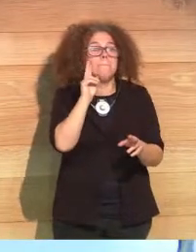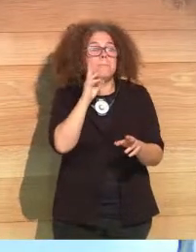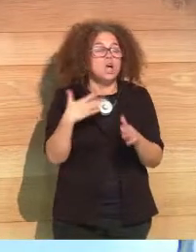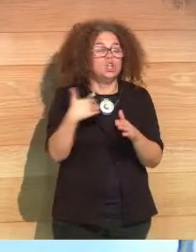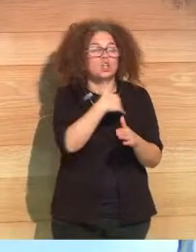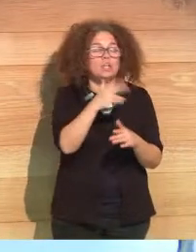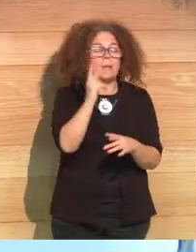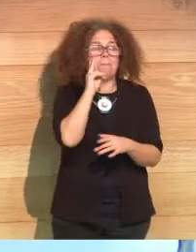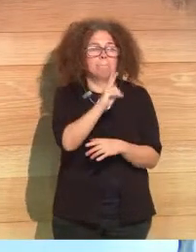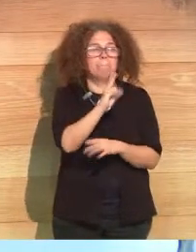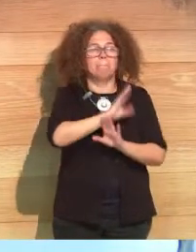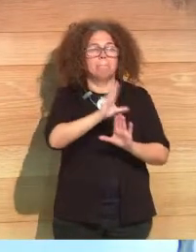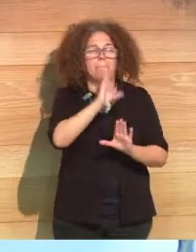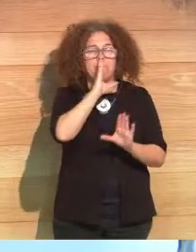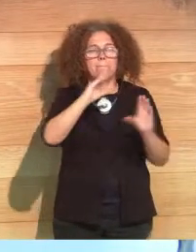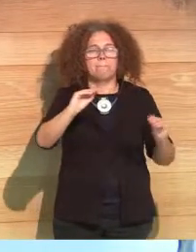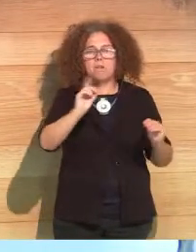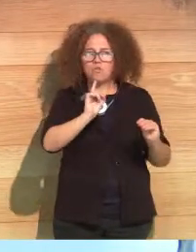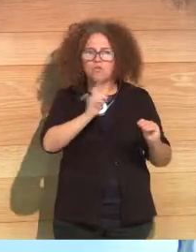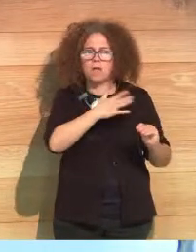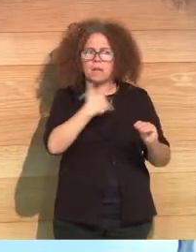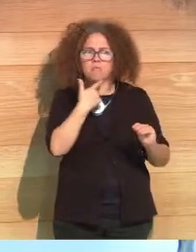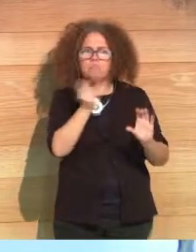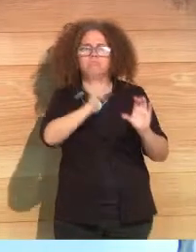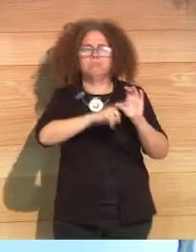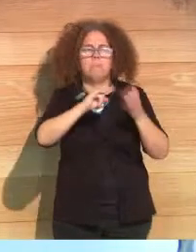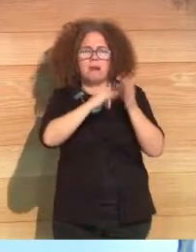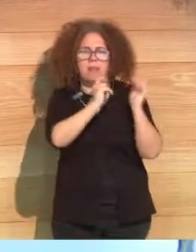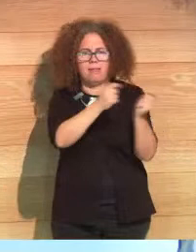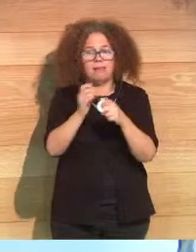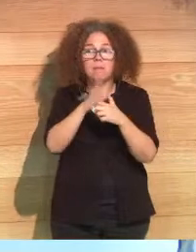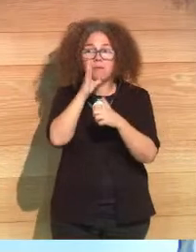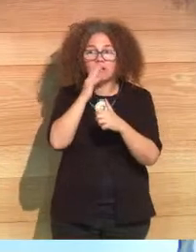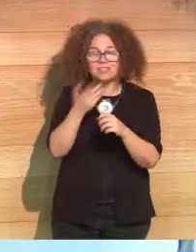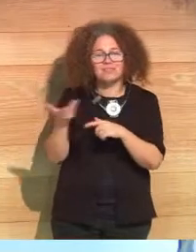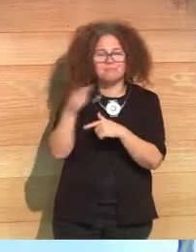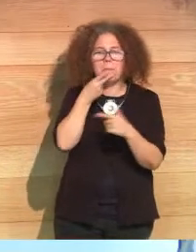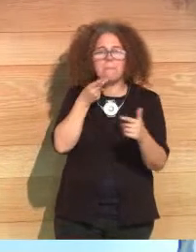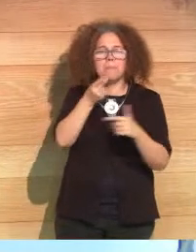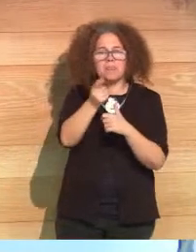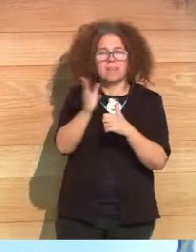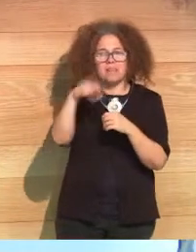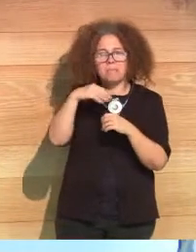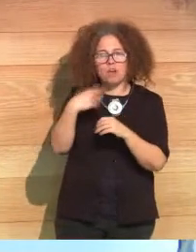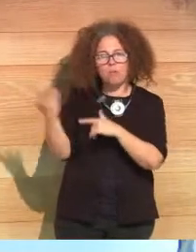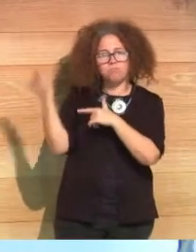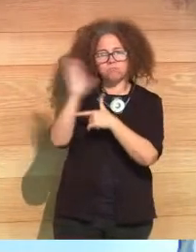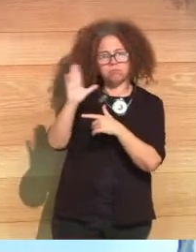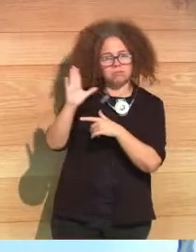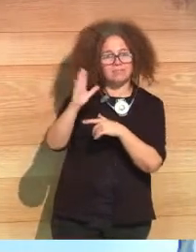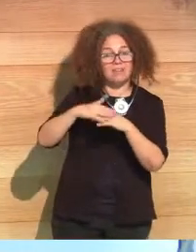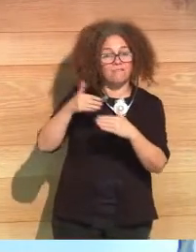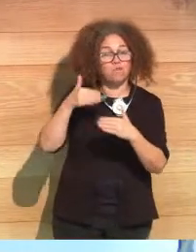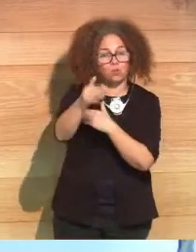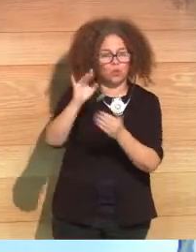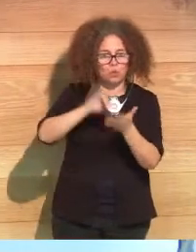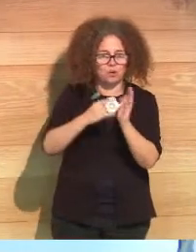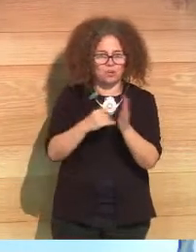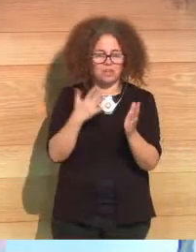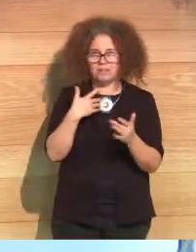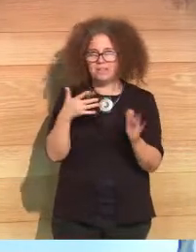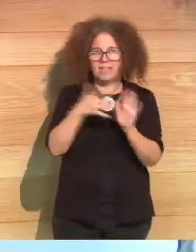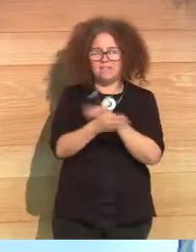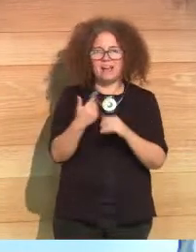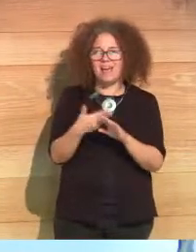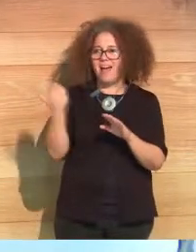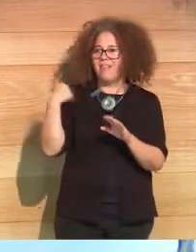we started since 2 years working with water screens. We started experimenting with the light of the sun. Joanie